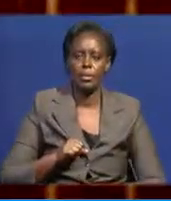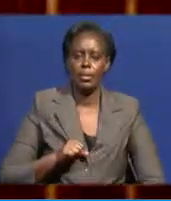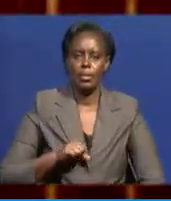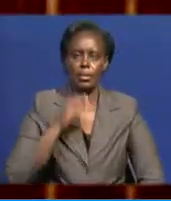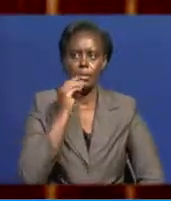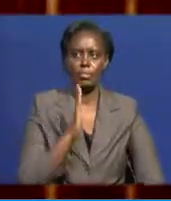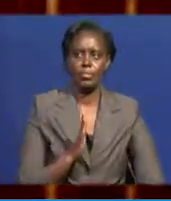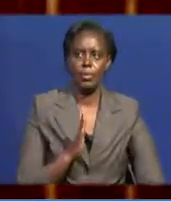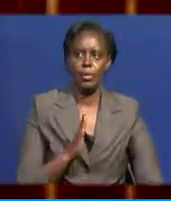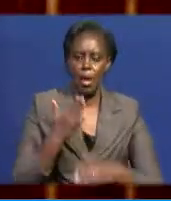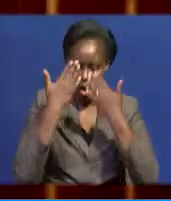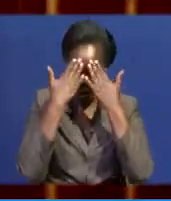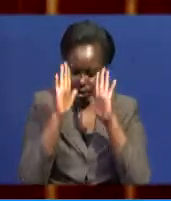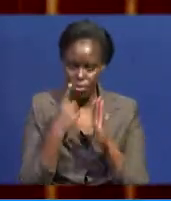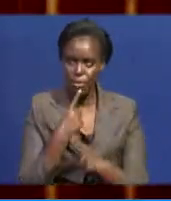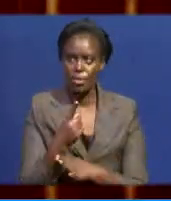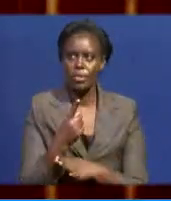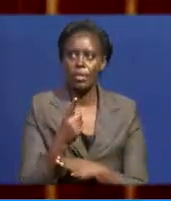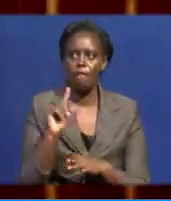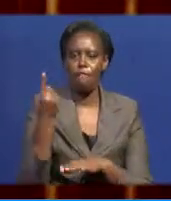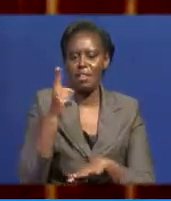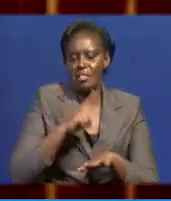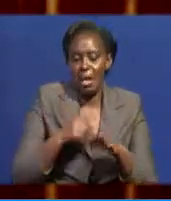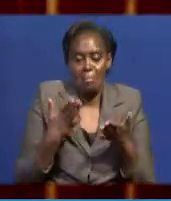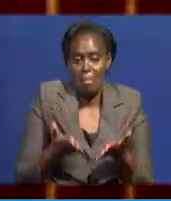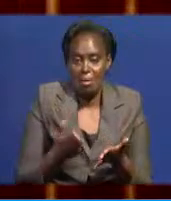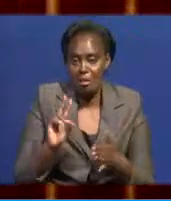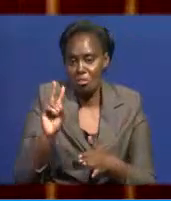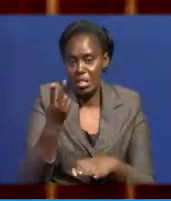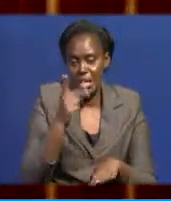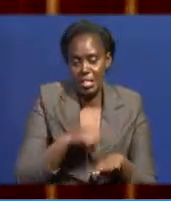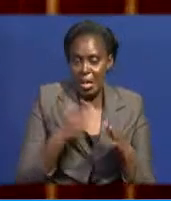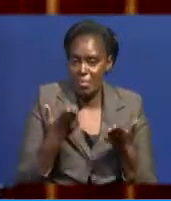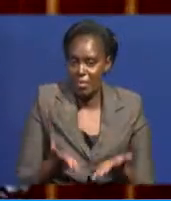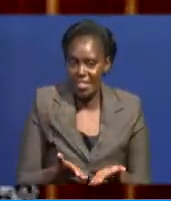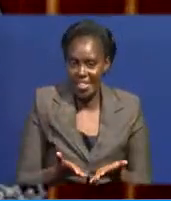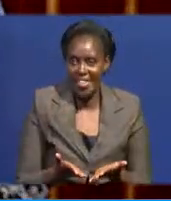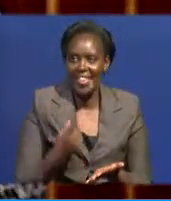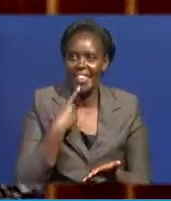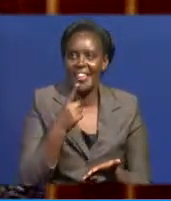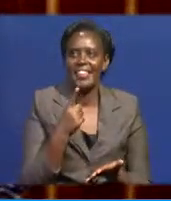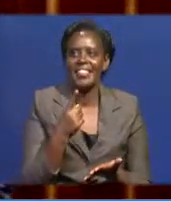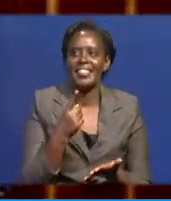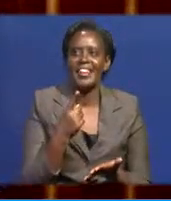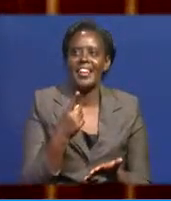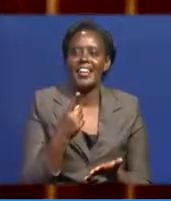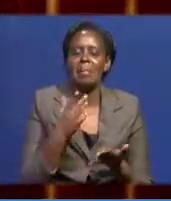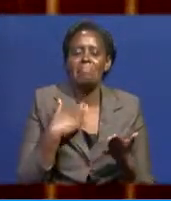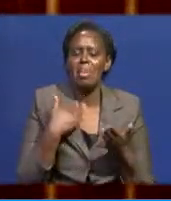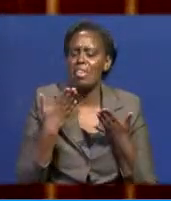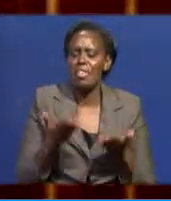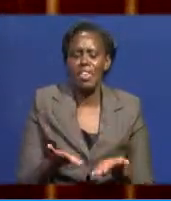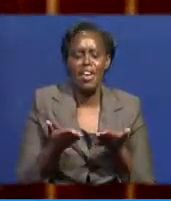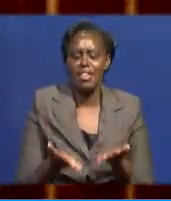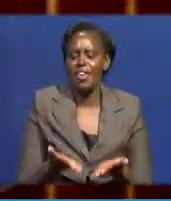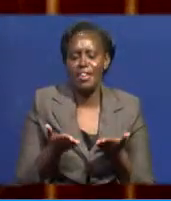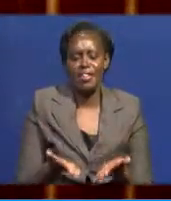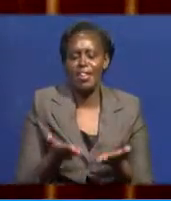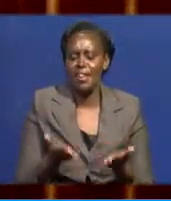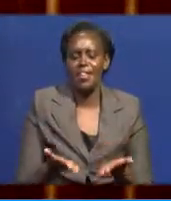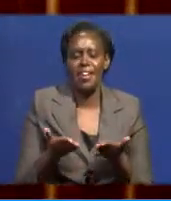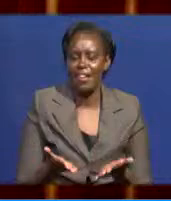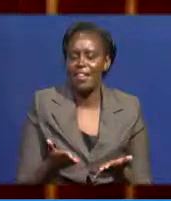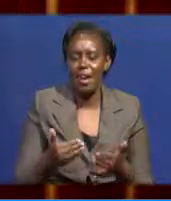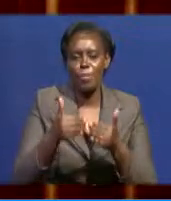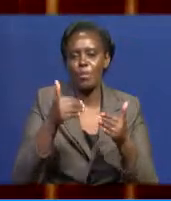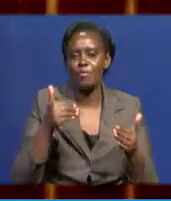Honourable Speaker, I don't know whether you said it is my first time or my second time. I said for the I have been here before. You have been here before. Thank